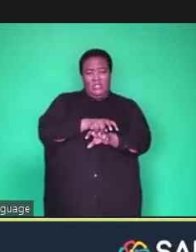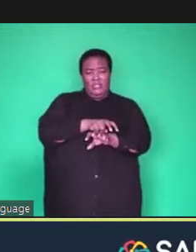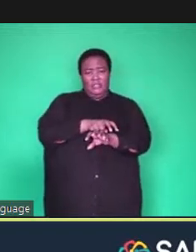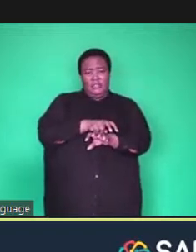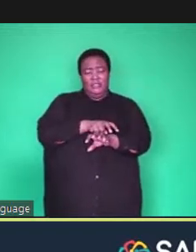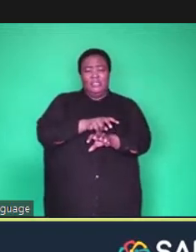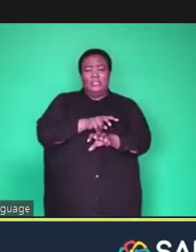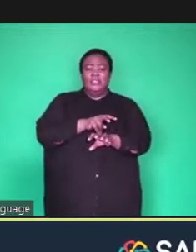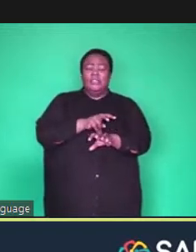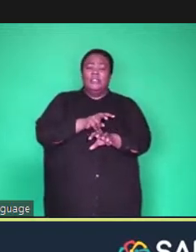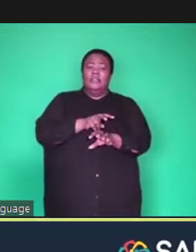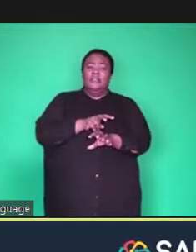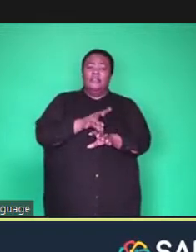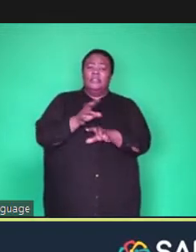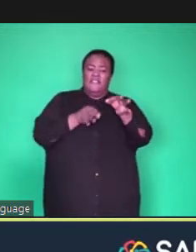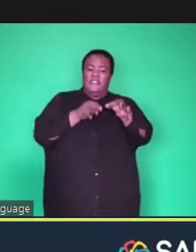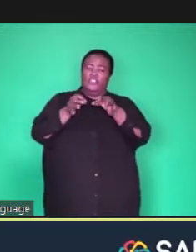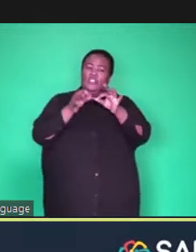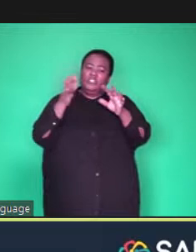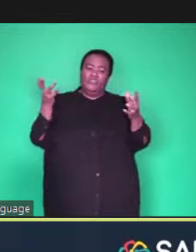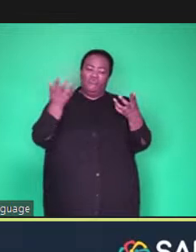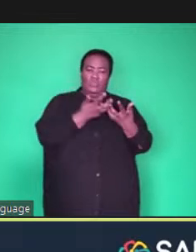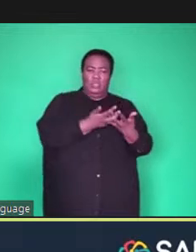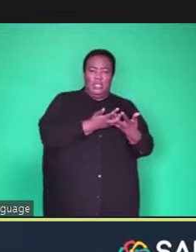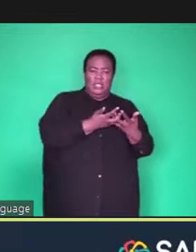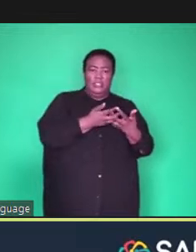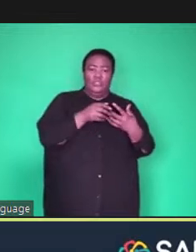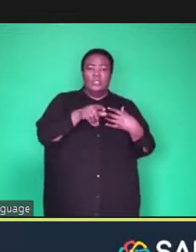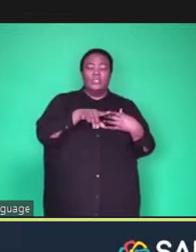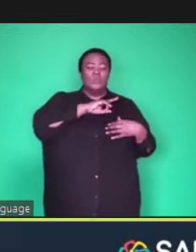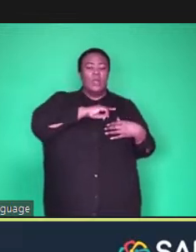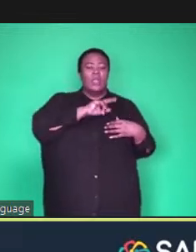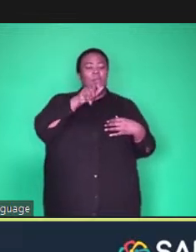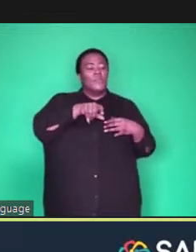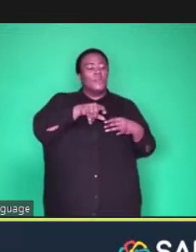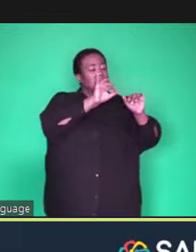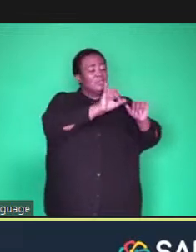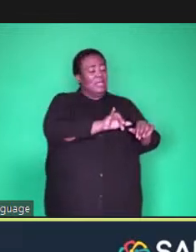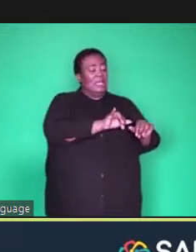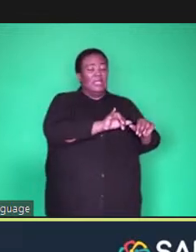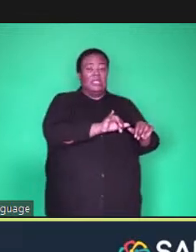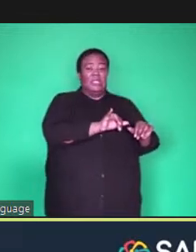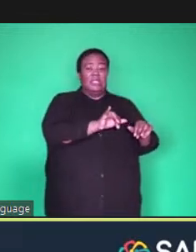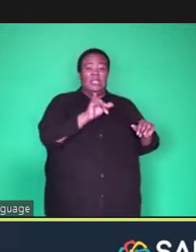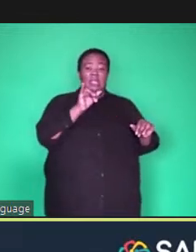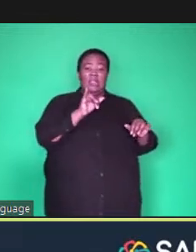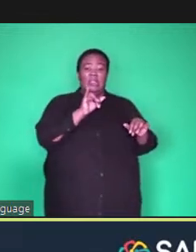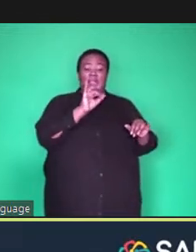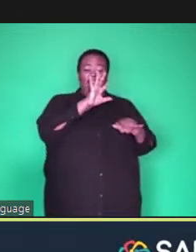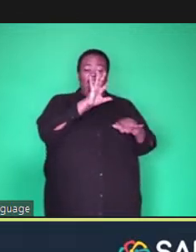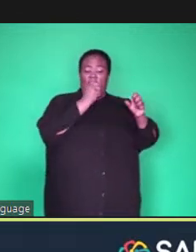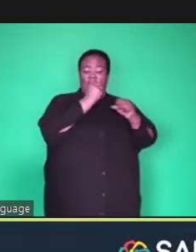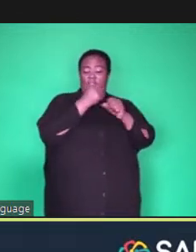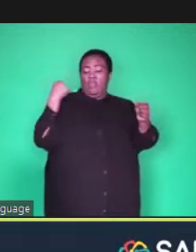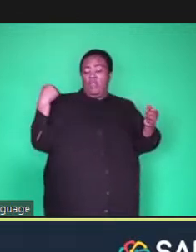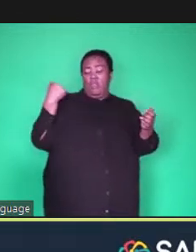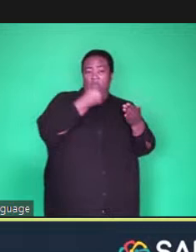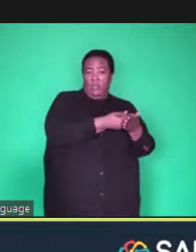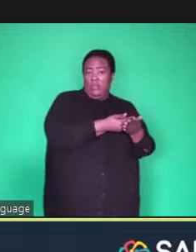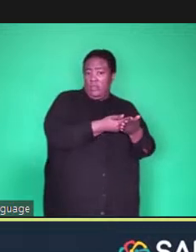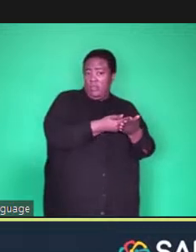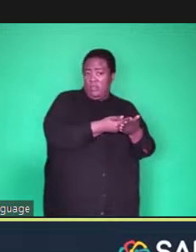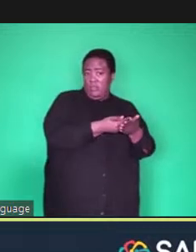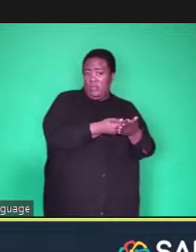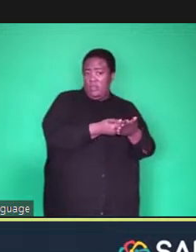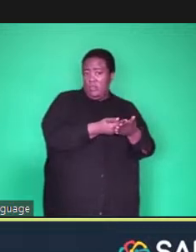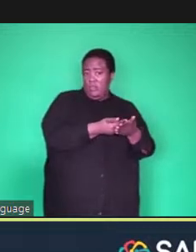relates to this, because has a person moved into this household in the last 5-year period and then is